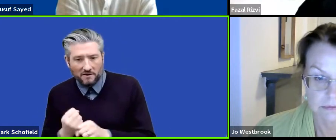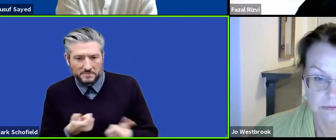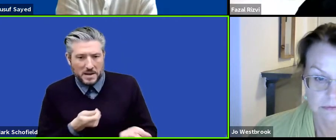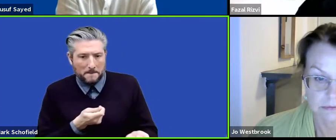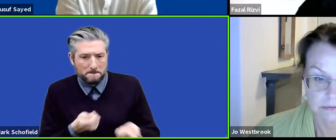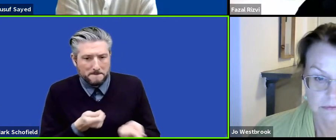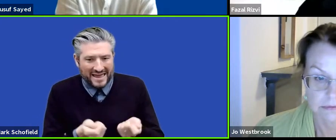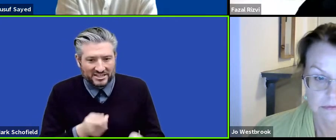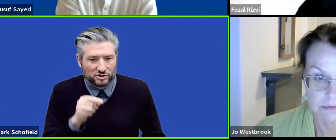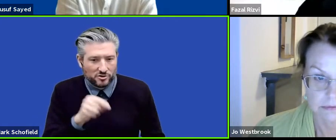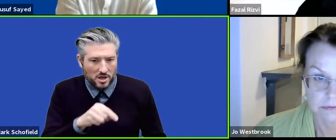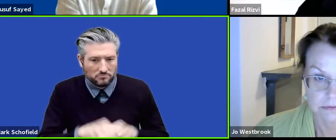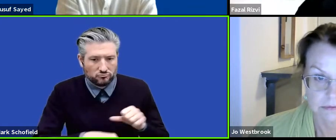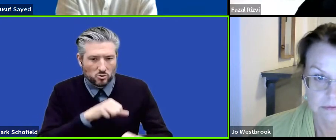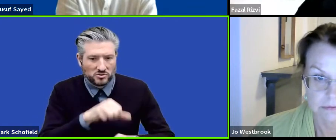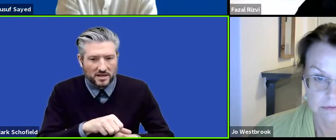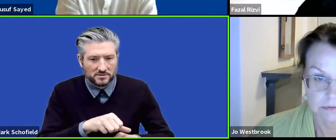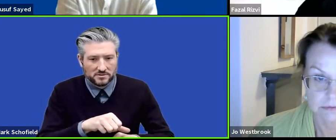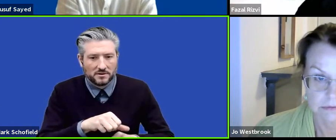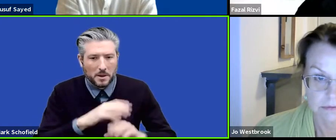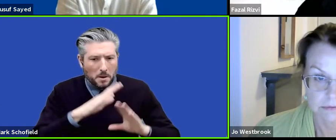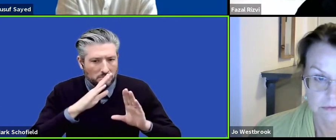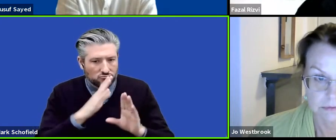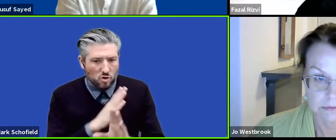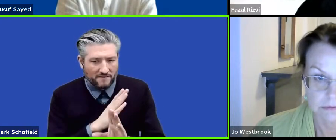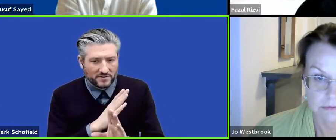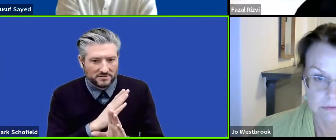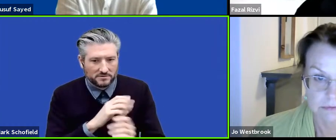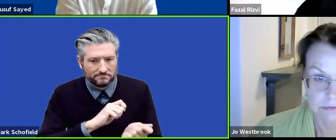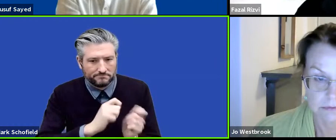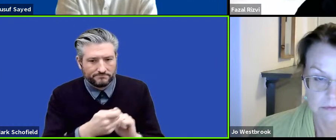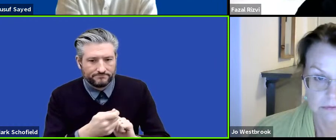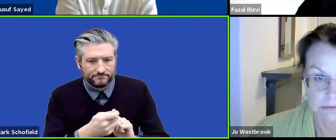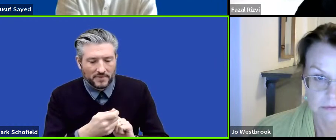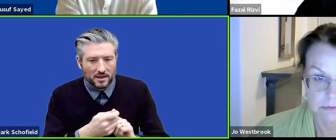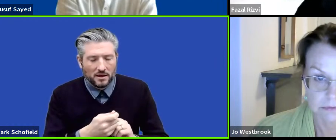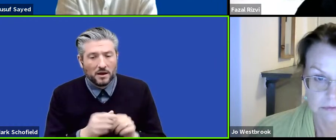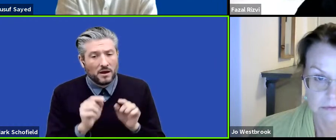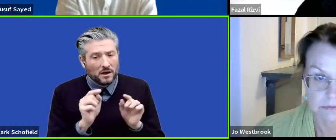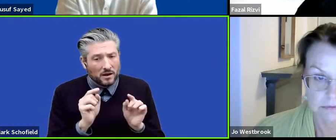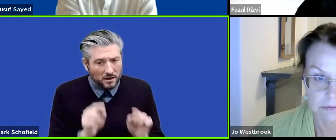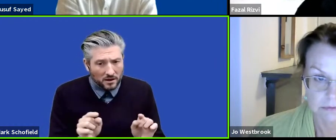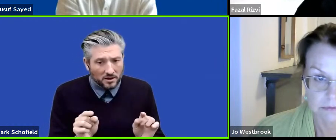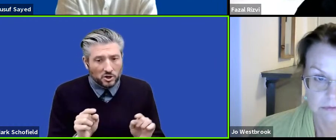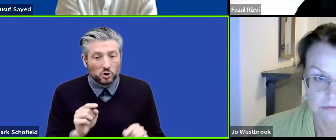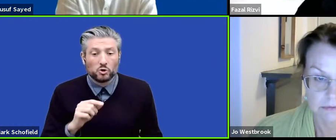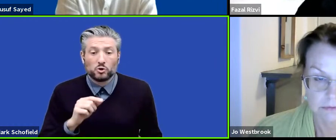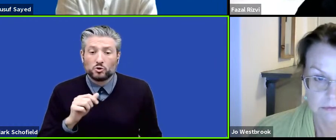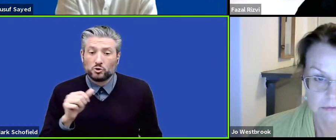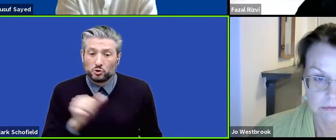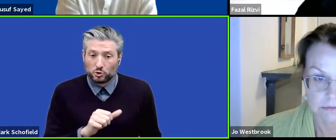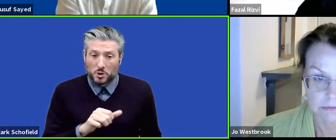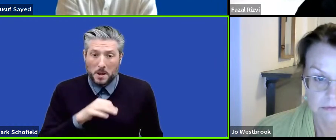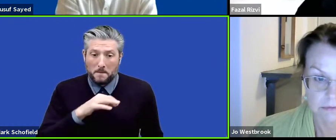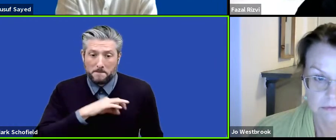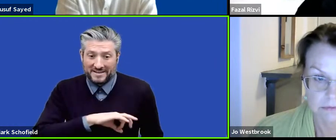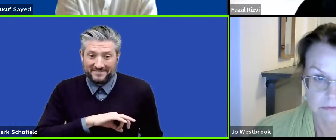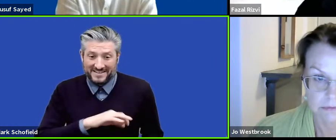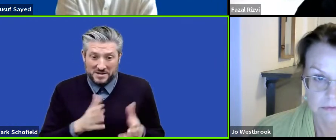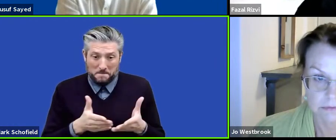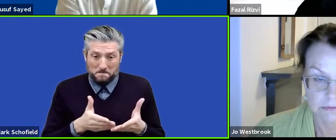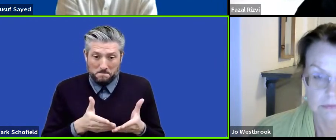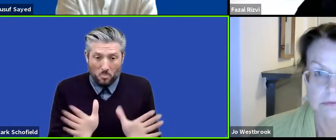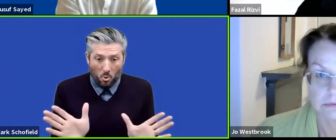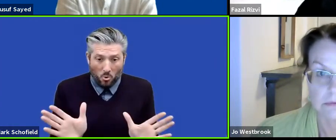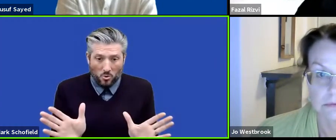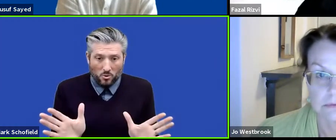more beneficial to, it benefits greater parts of the community rather than only those people